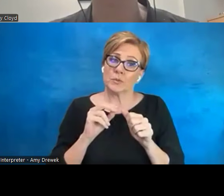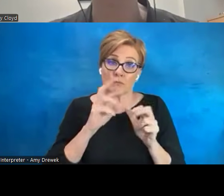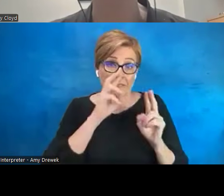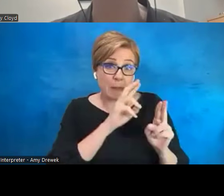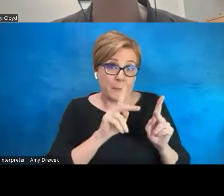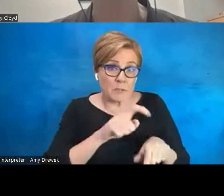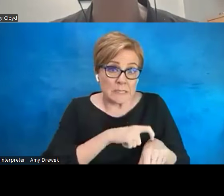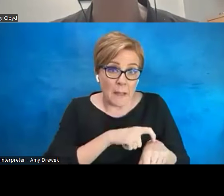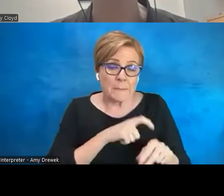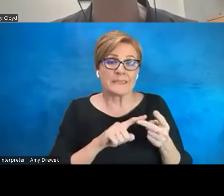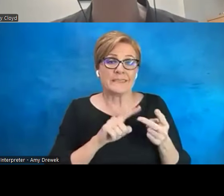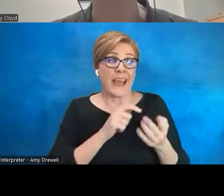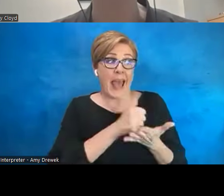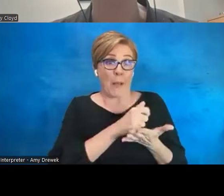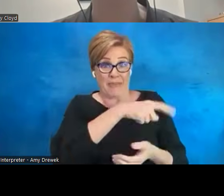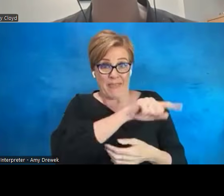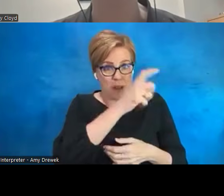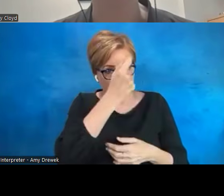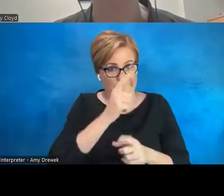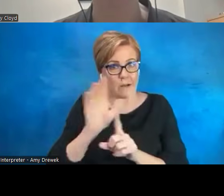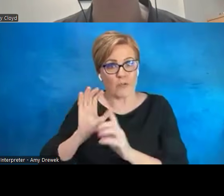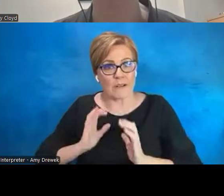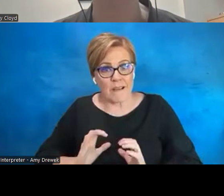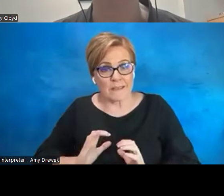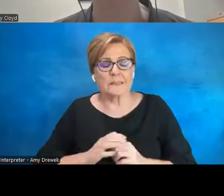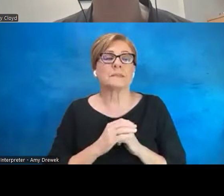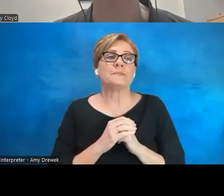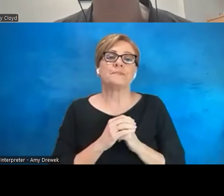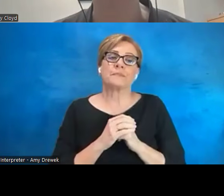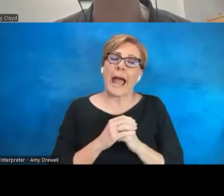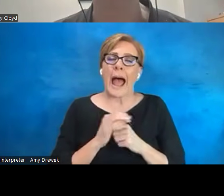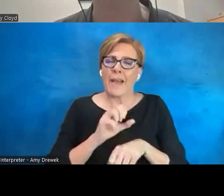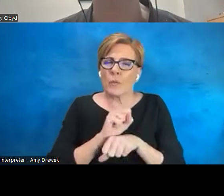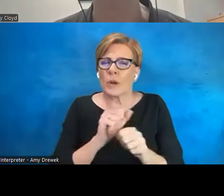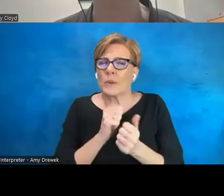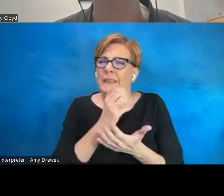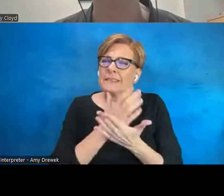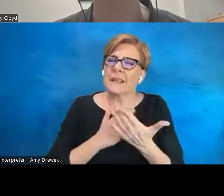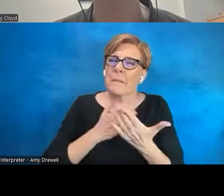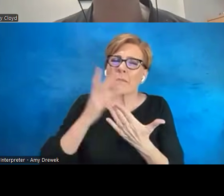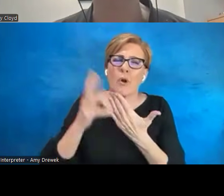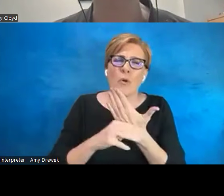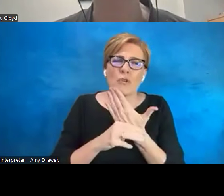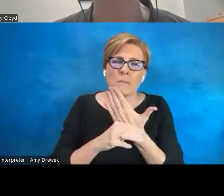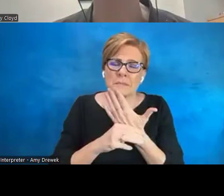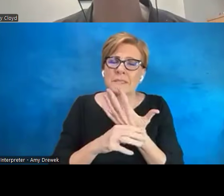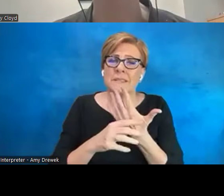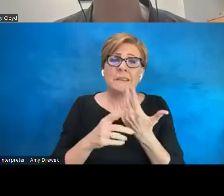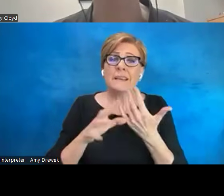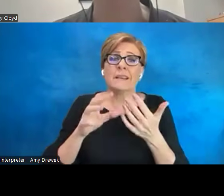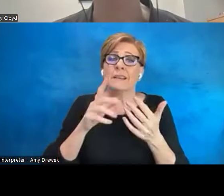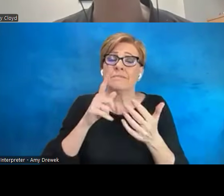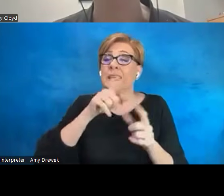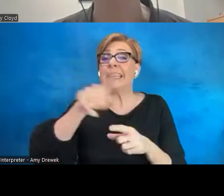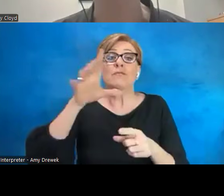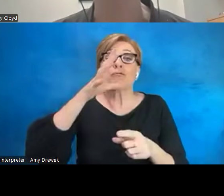also, I've worked with programs, particularly in more rural areas, who've taken a box of donuts or a